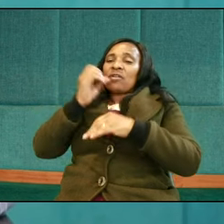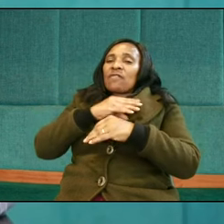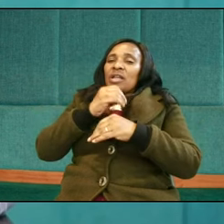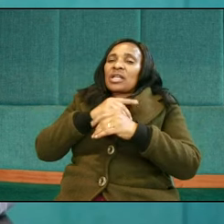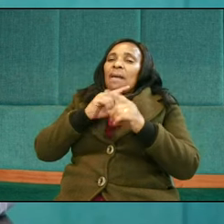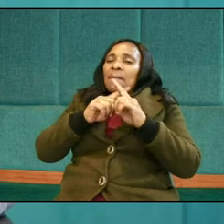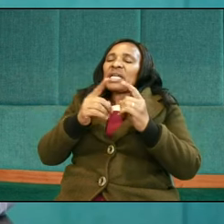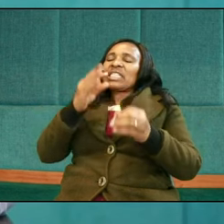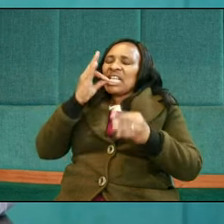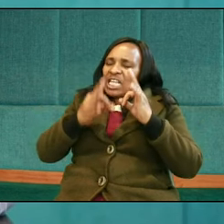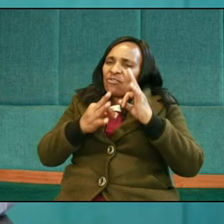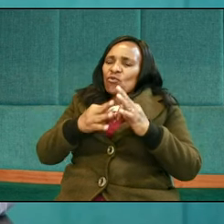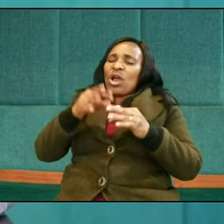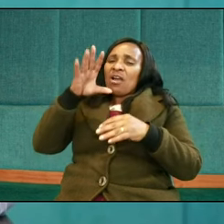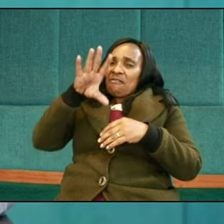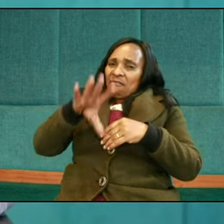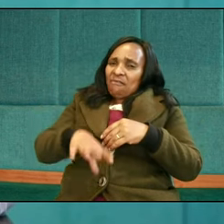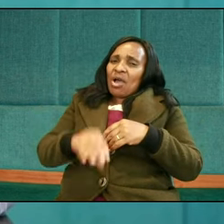but